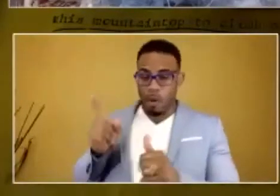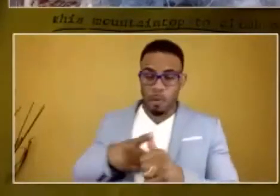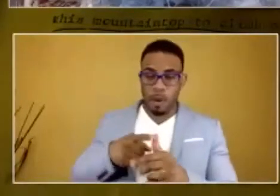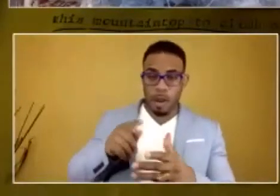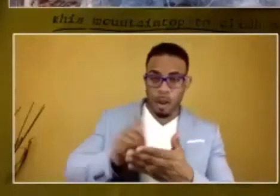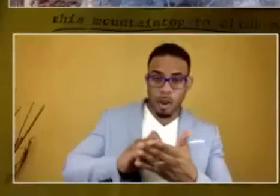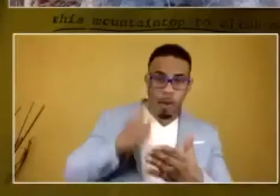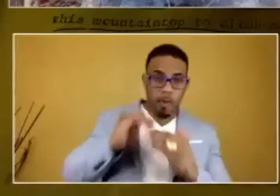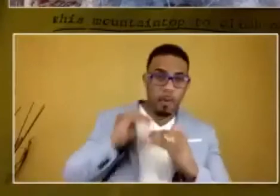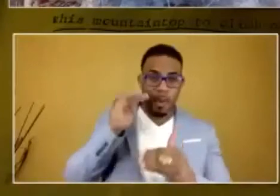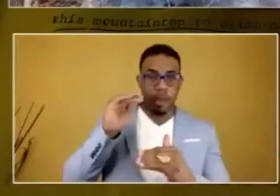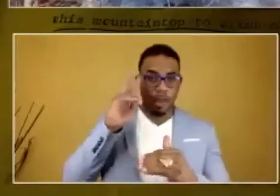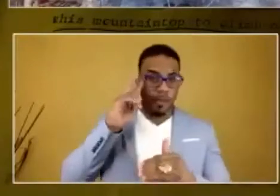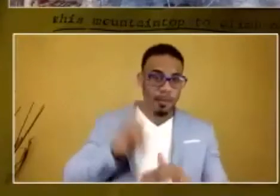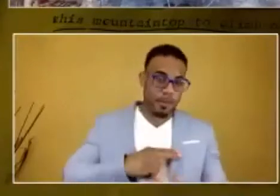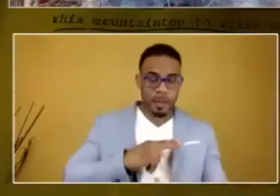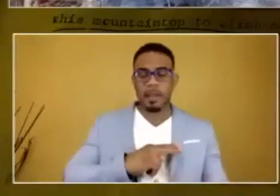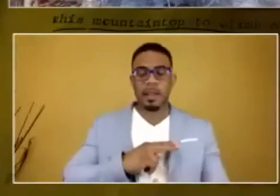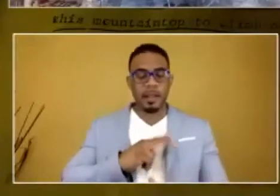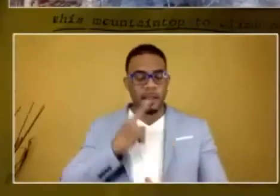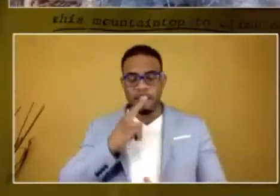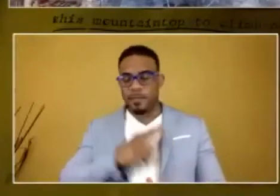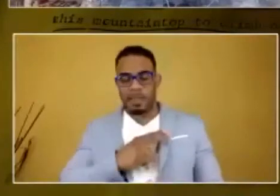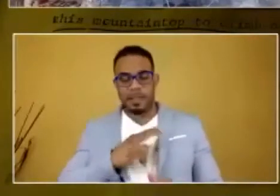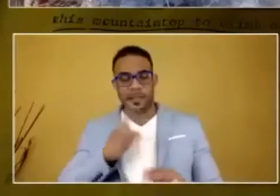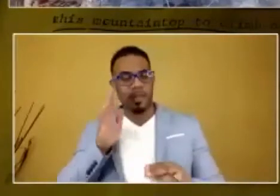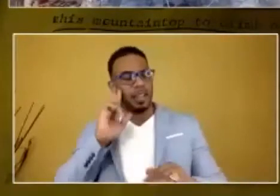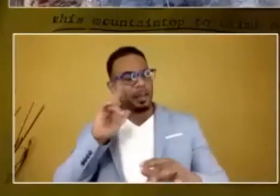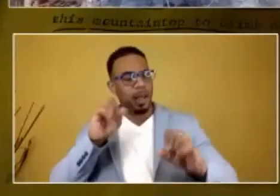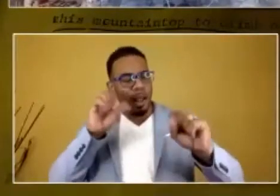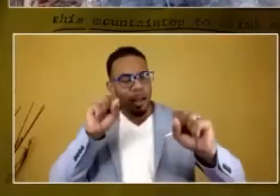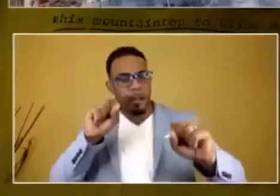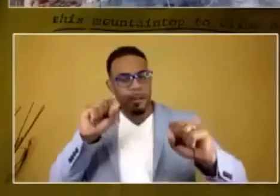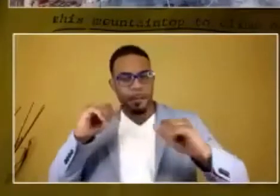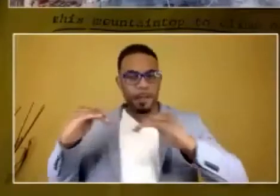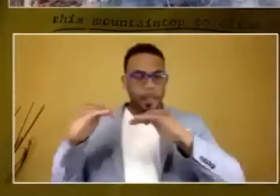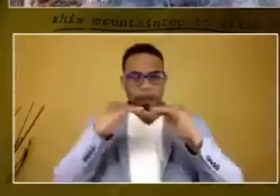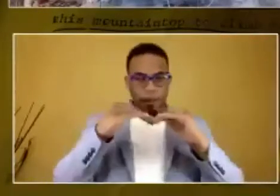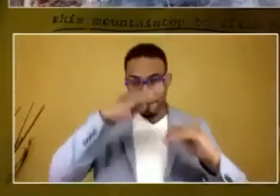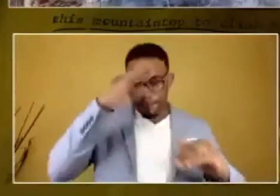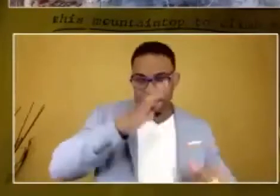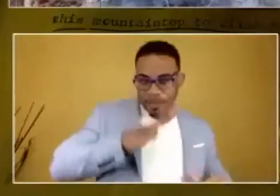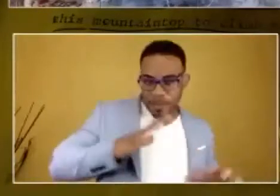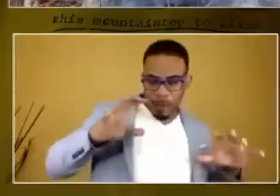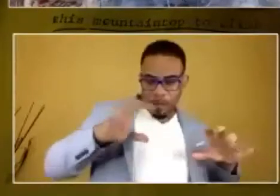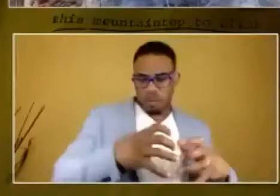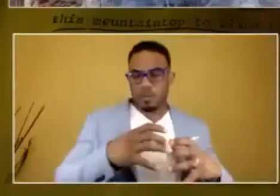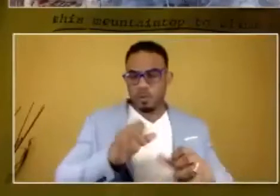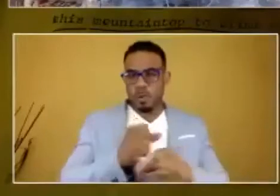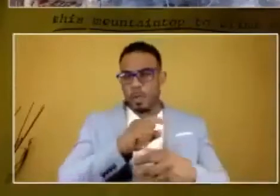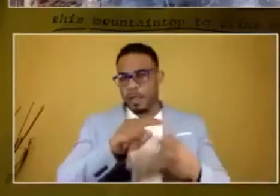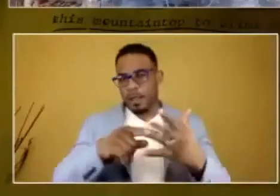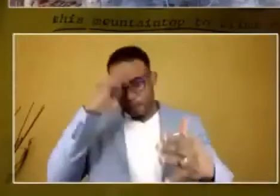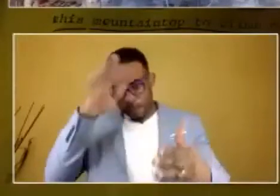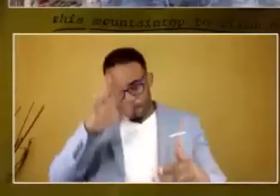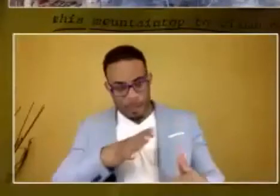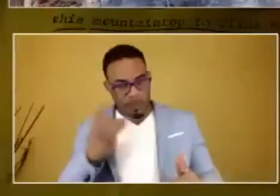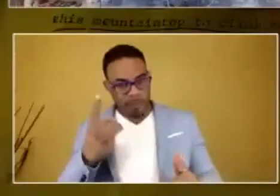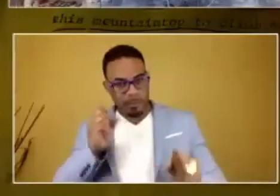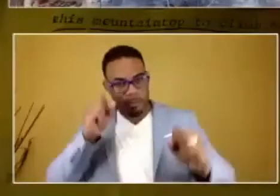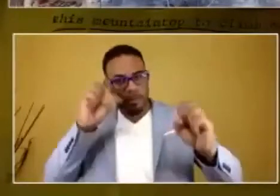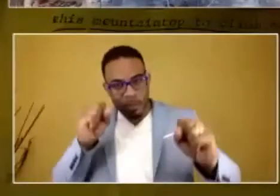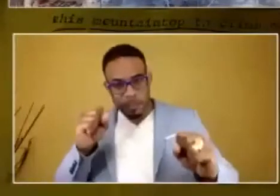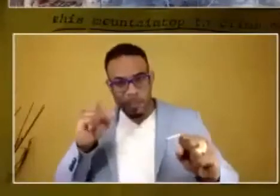Vietnam speech. I think about the incredible cadre of Black women who made those Black men so fantastic, like